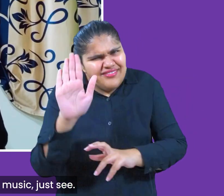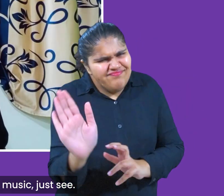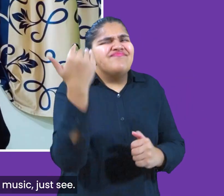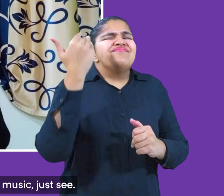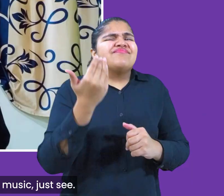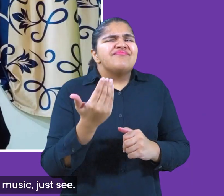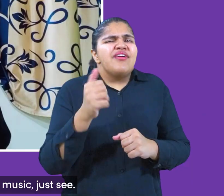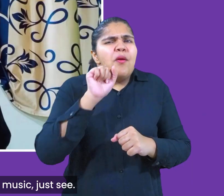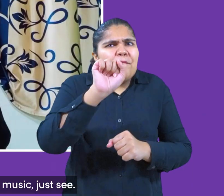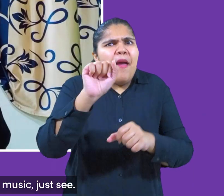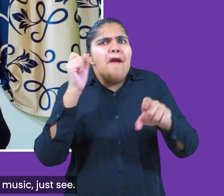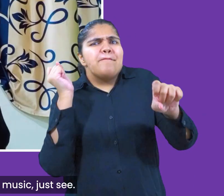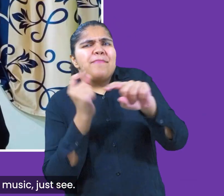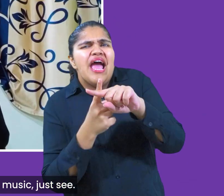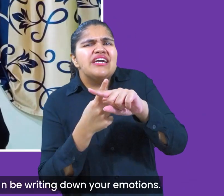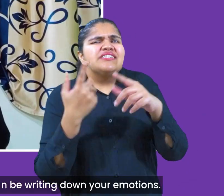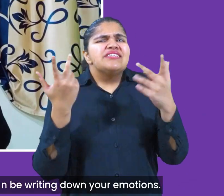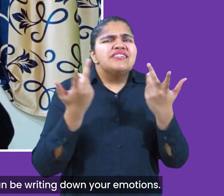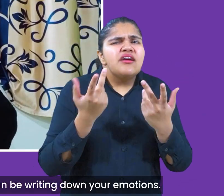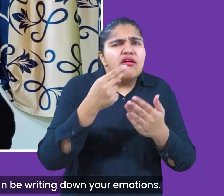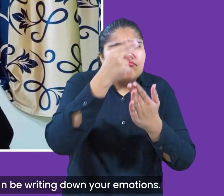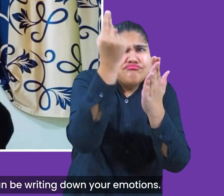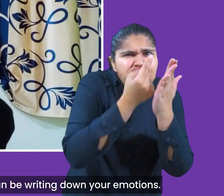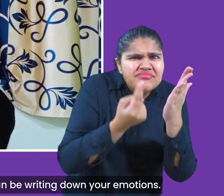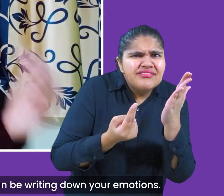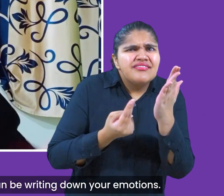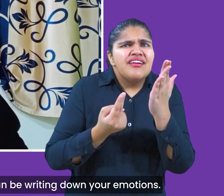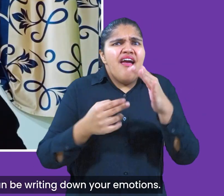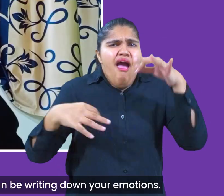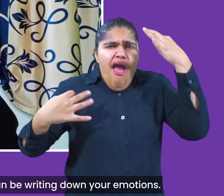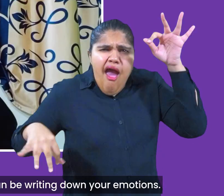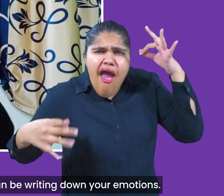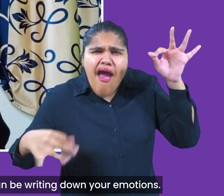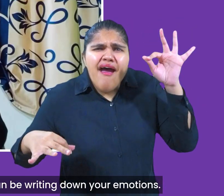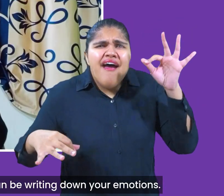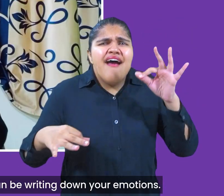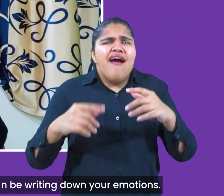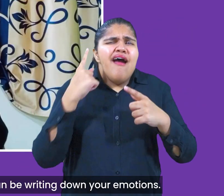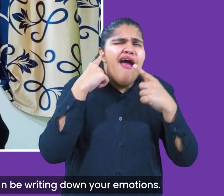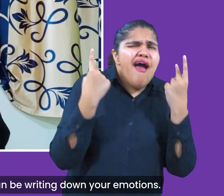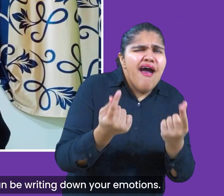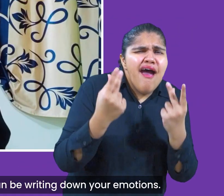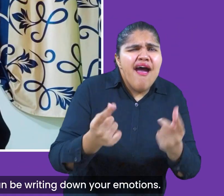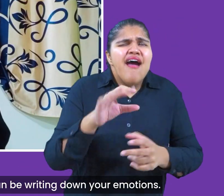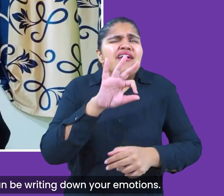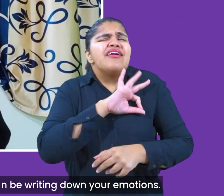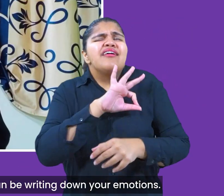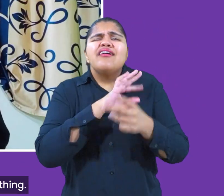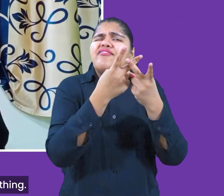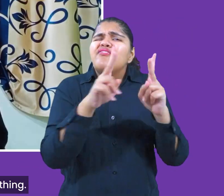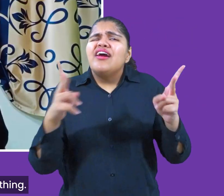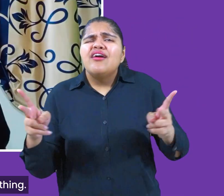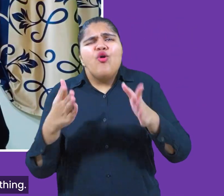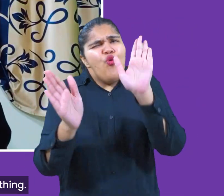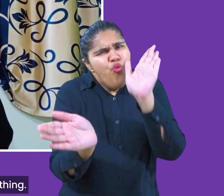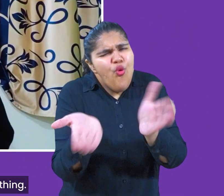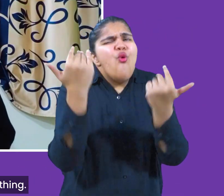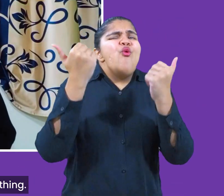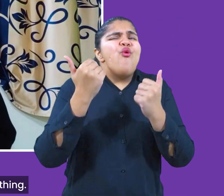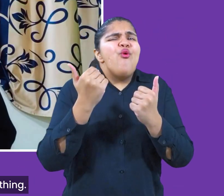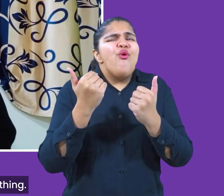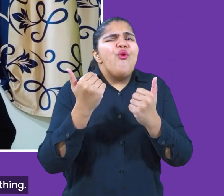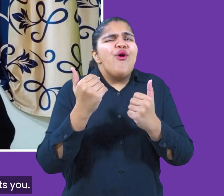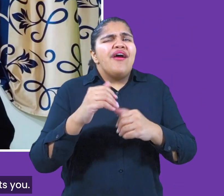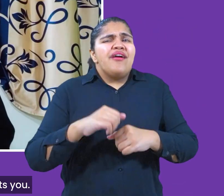can be dance, music. Just see. Or also, it can be speaking to somebody, or it can be writing down your emotions. It can be any such